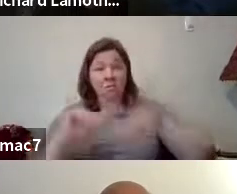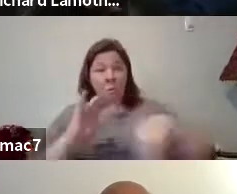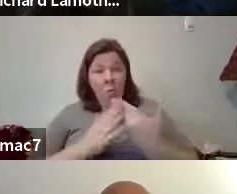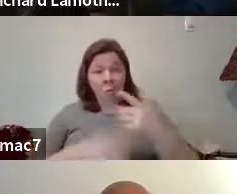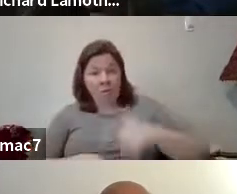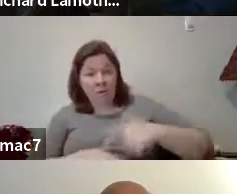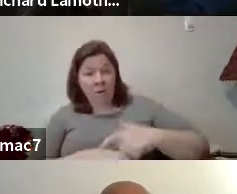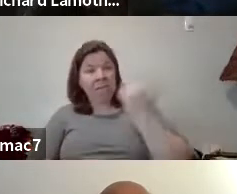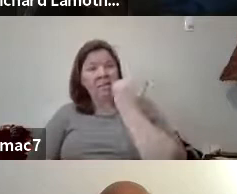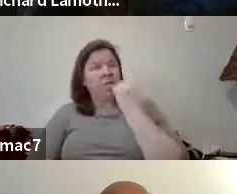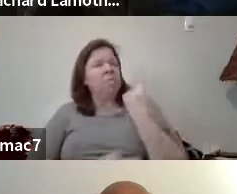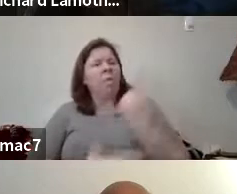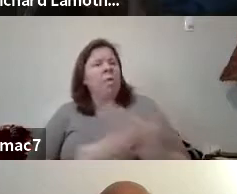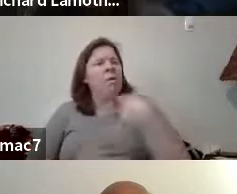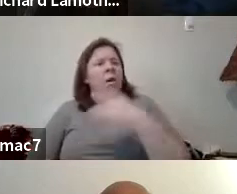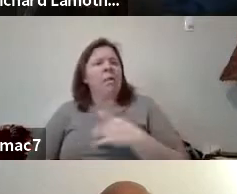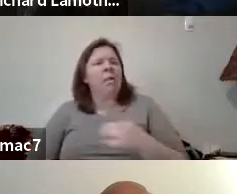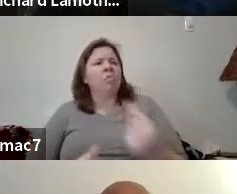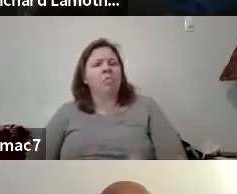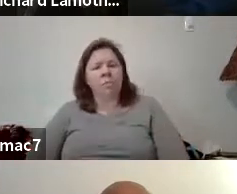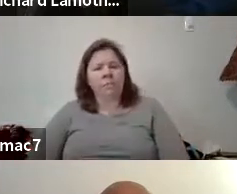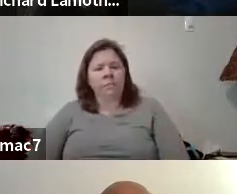like to do. What do you think that is?